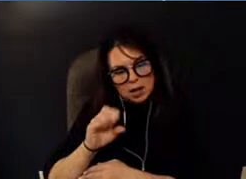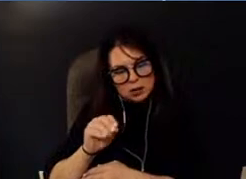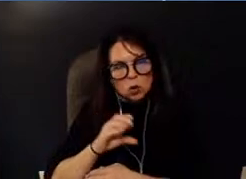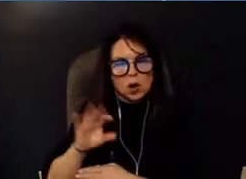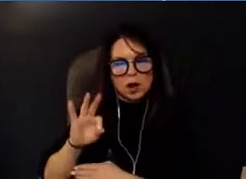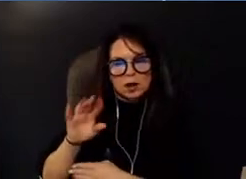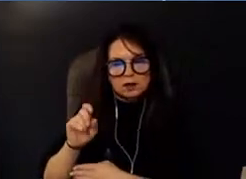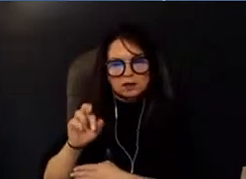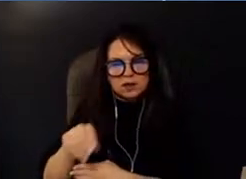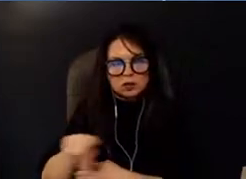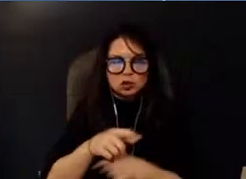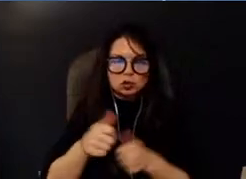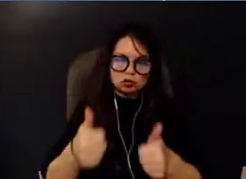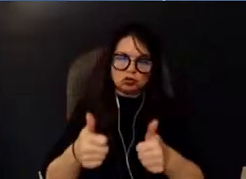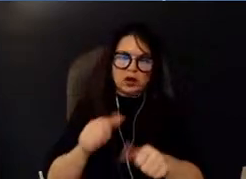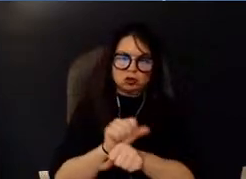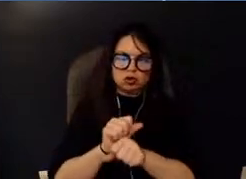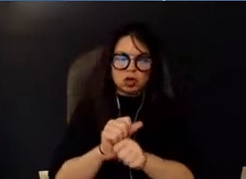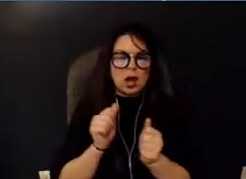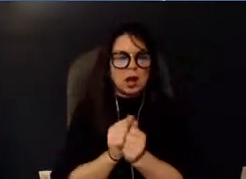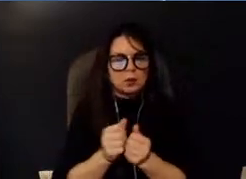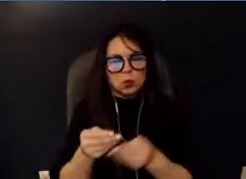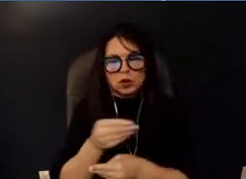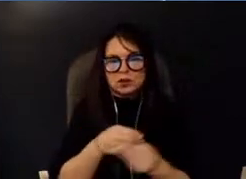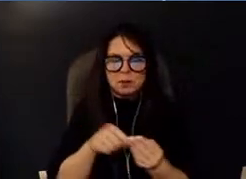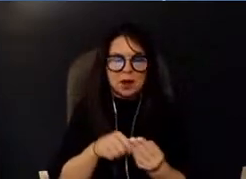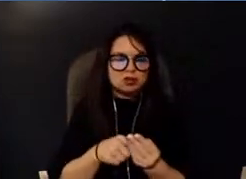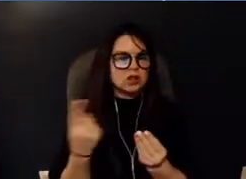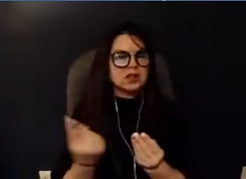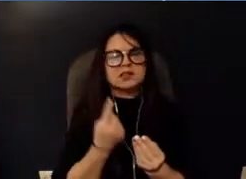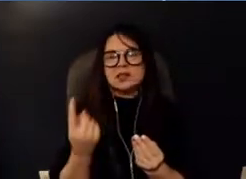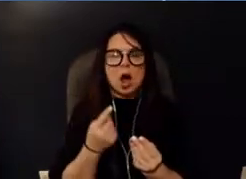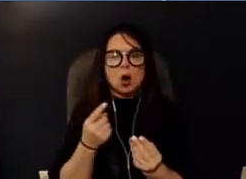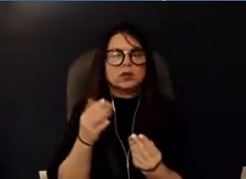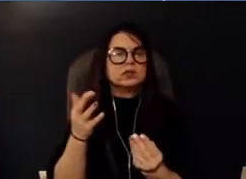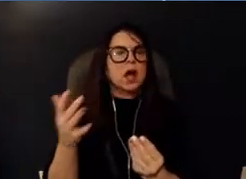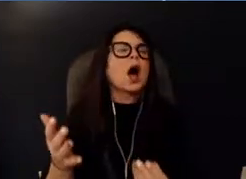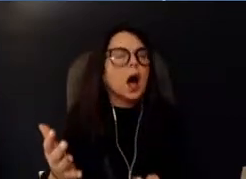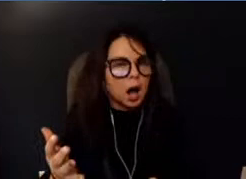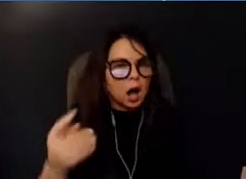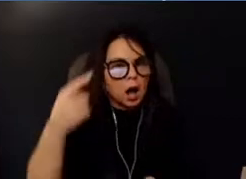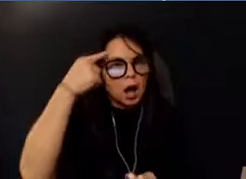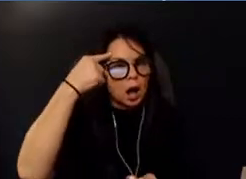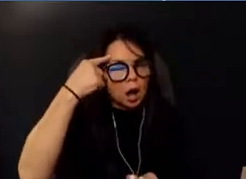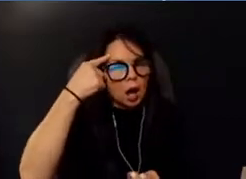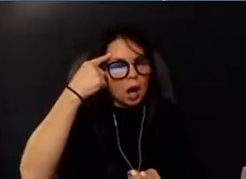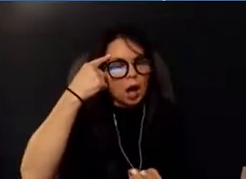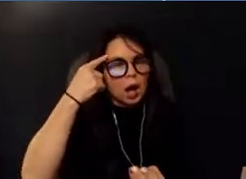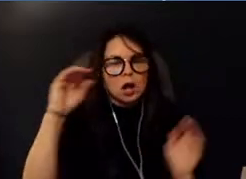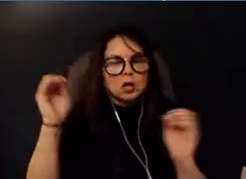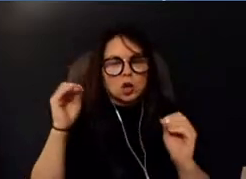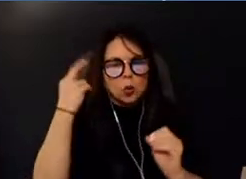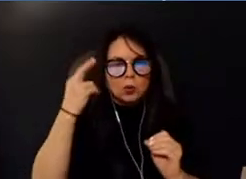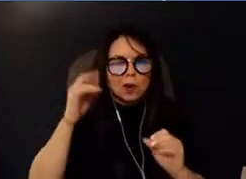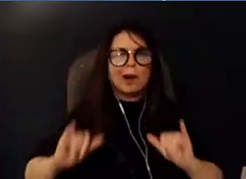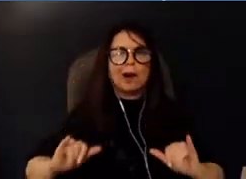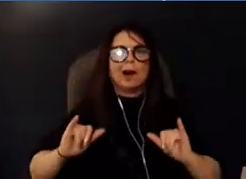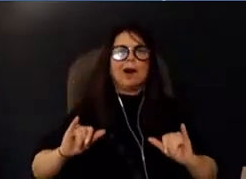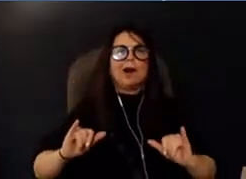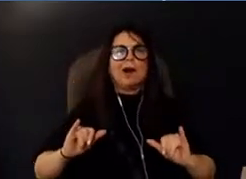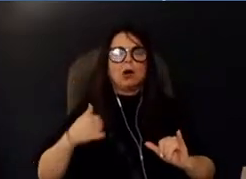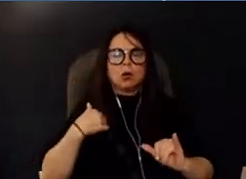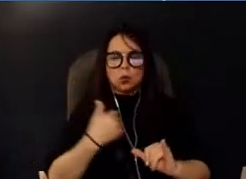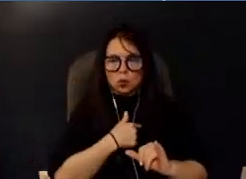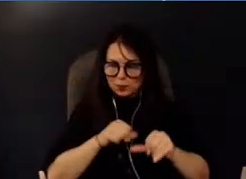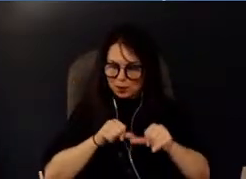This is always an afterthought as we do organization, and no one really realizes that we've been in a permanent state of budget